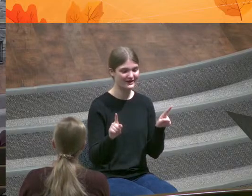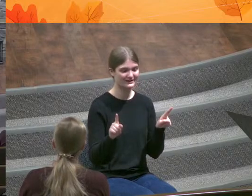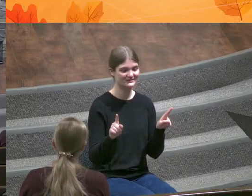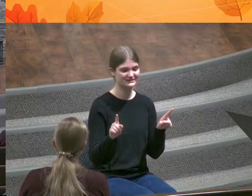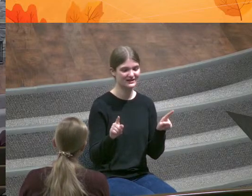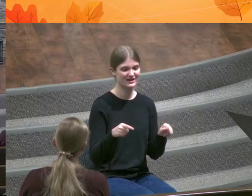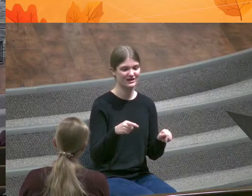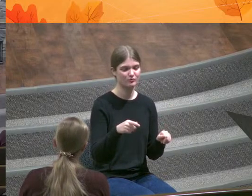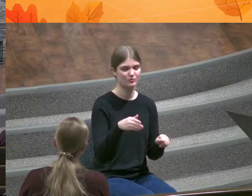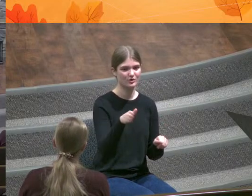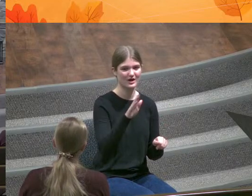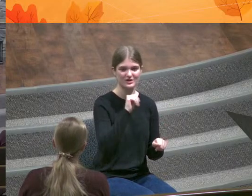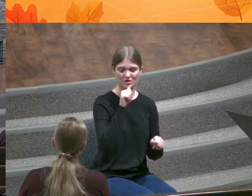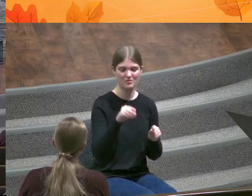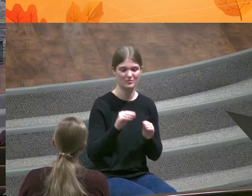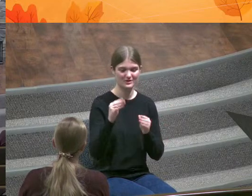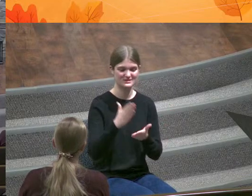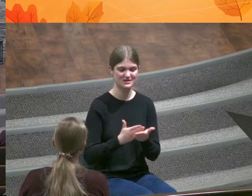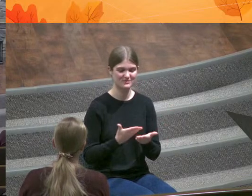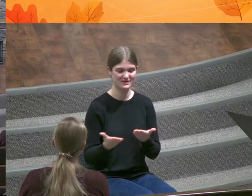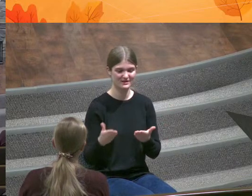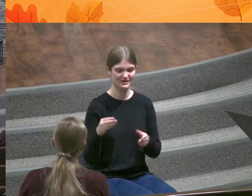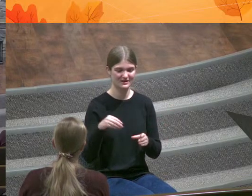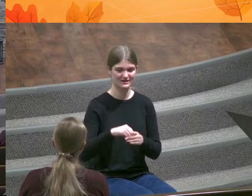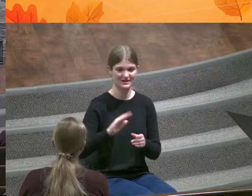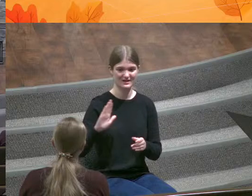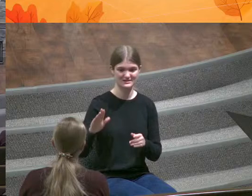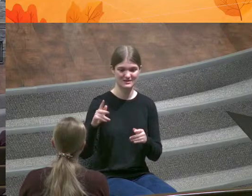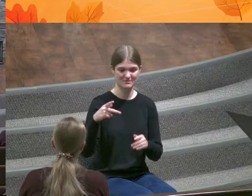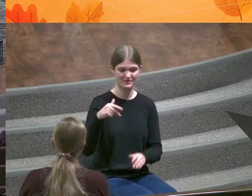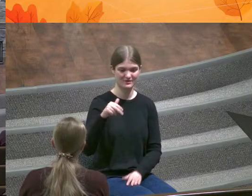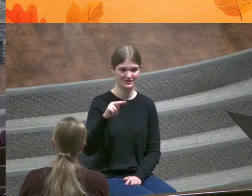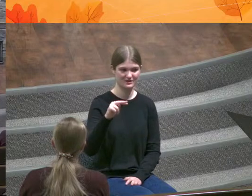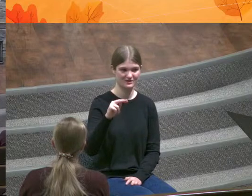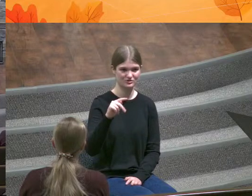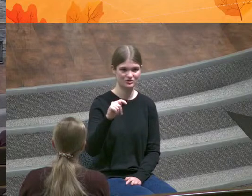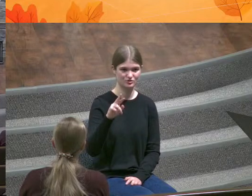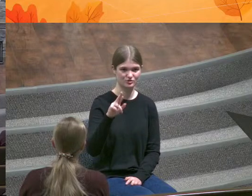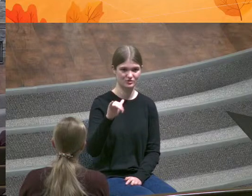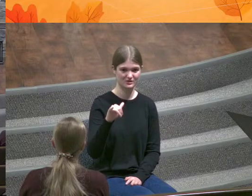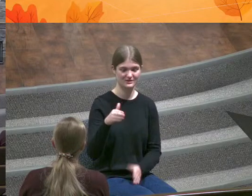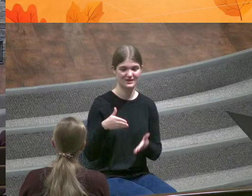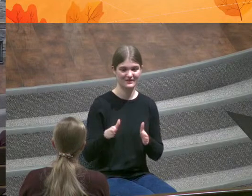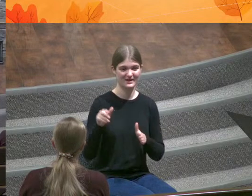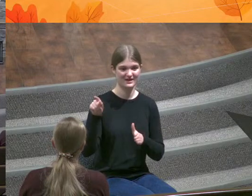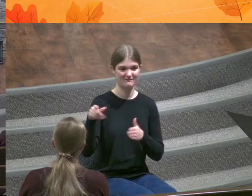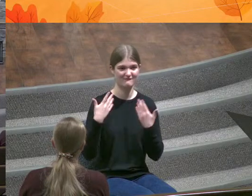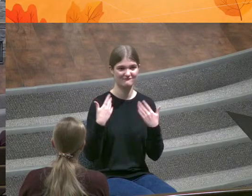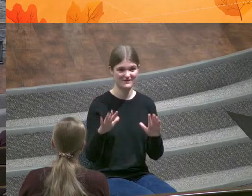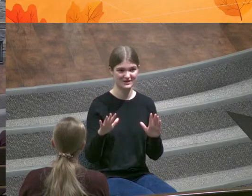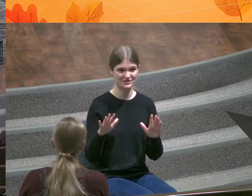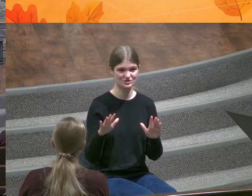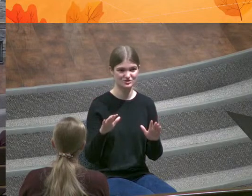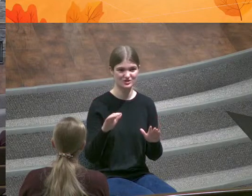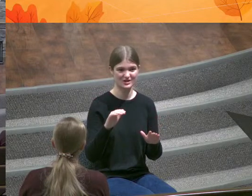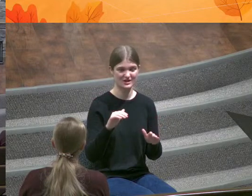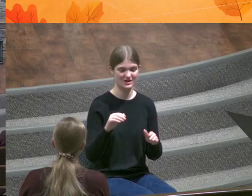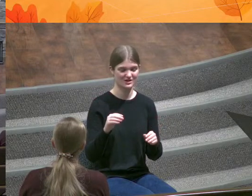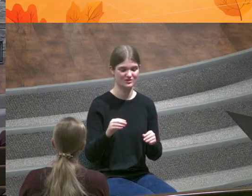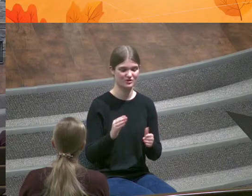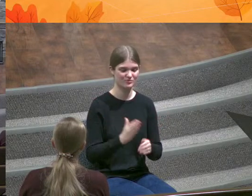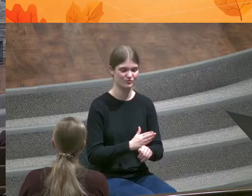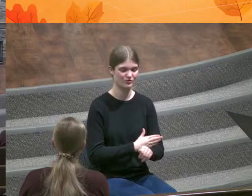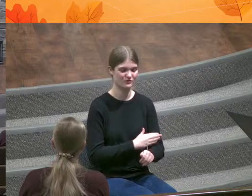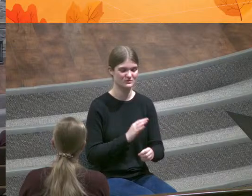But God didn't put something in brother so-and-so's pantry that allowed him to finish and allowed him to not just have his debt canceled but